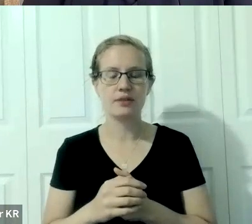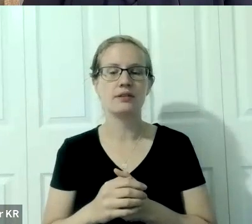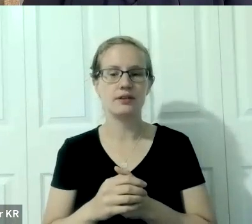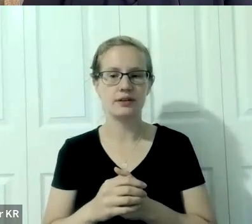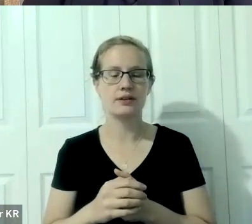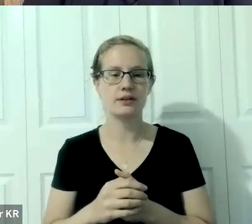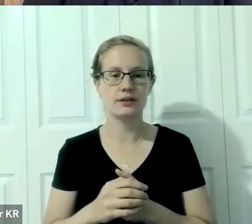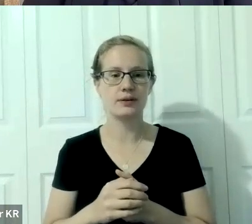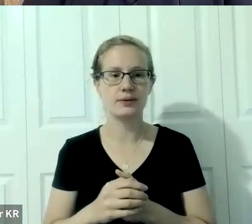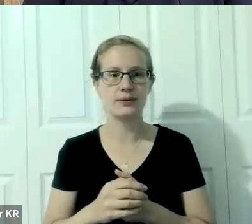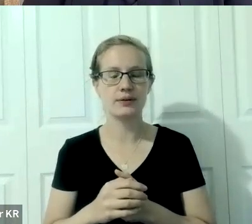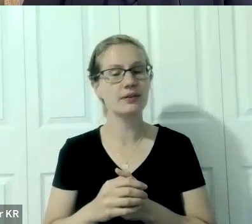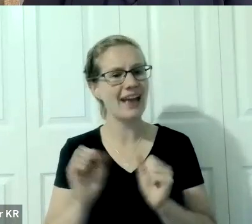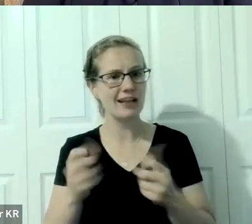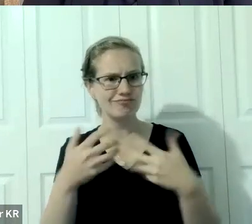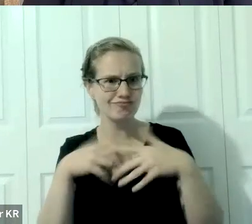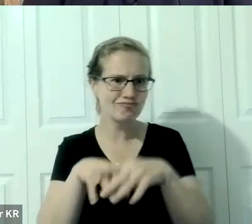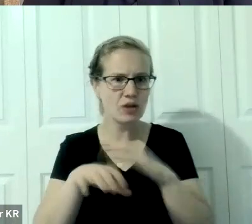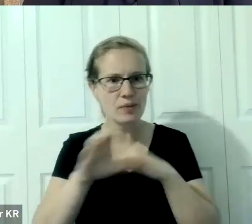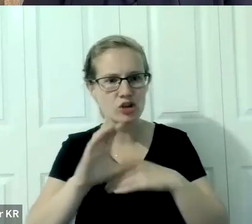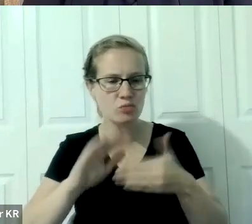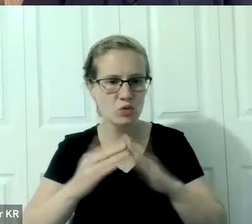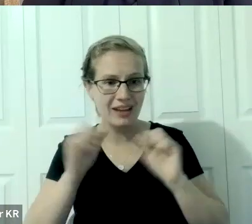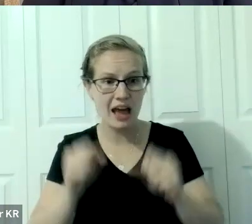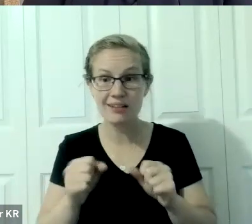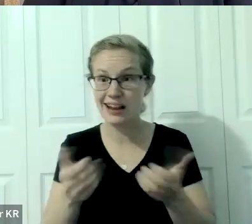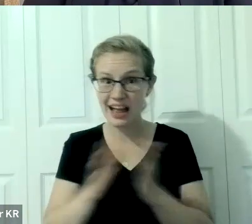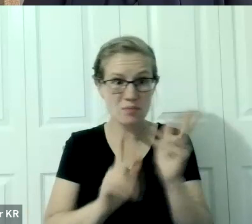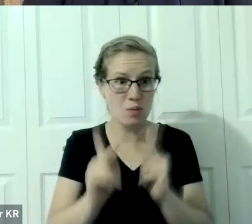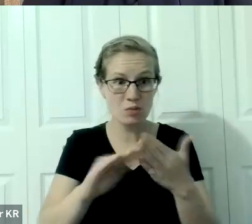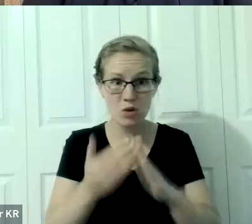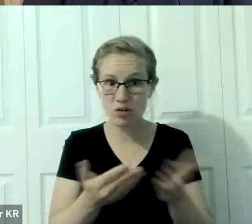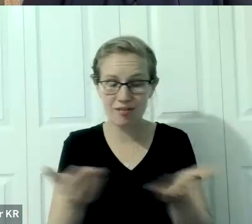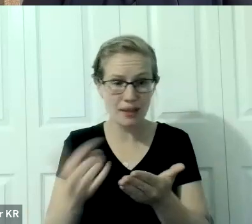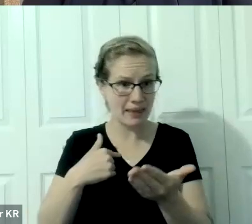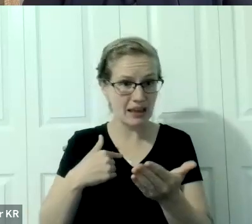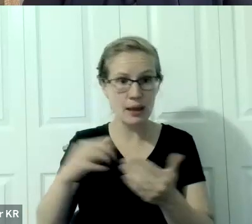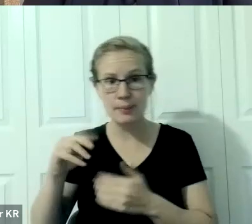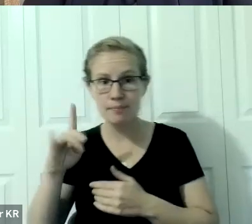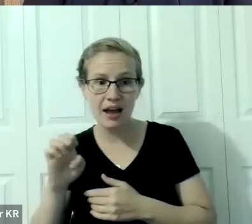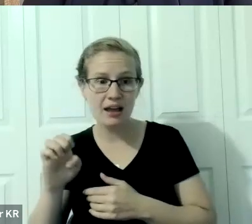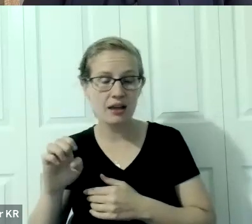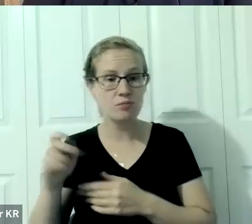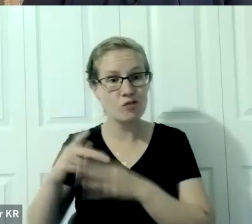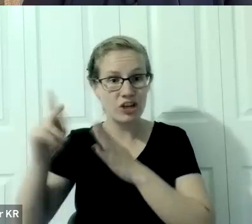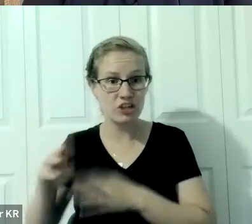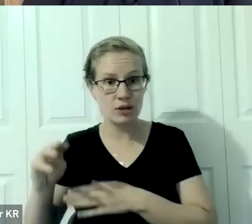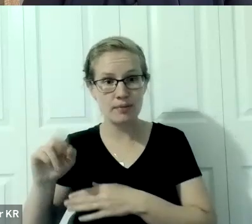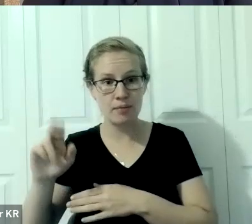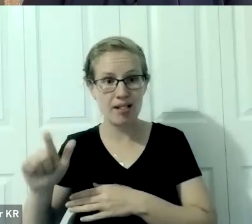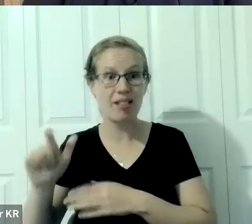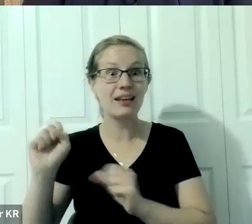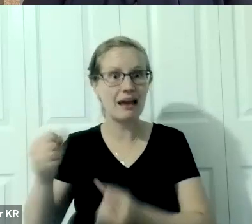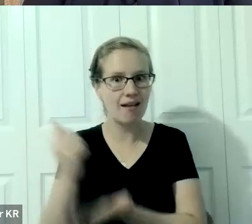you can integrate it into the parish community and then ask people in your community who like me and Mike and even professionals like Maribel can help